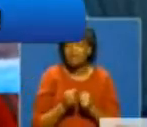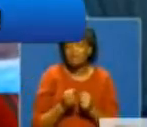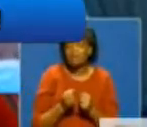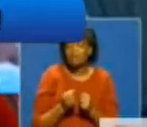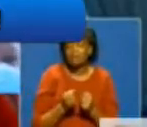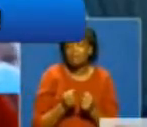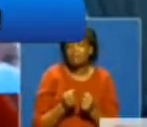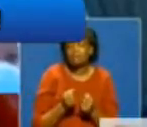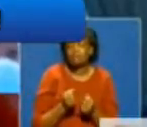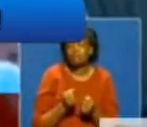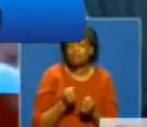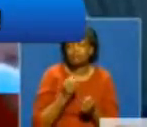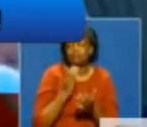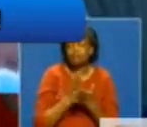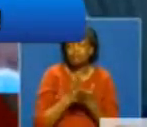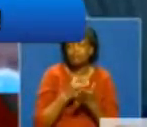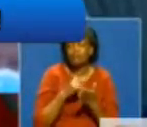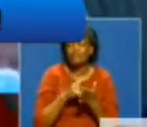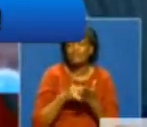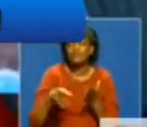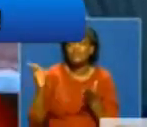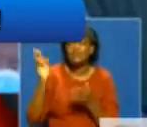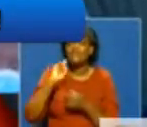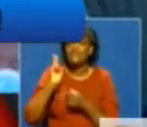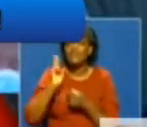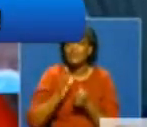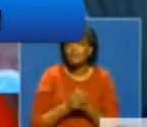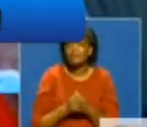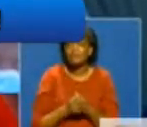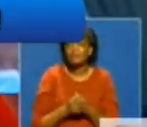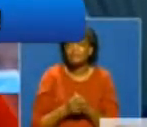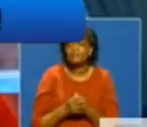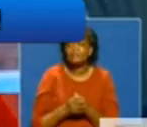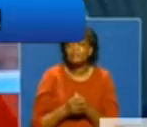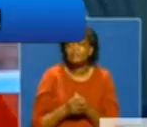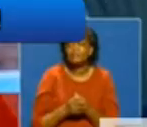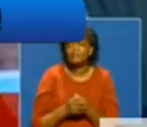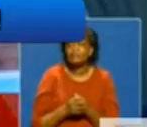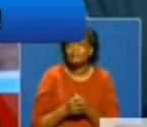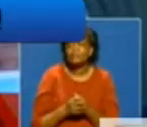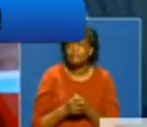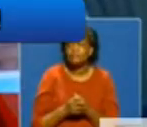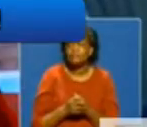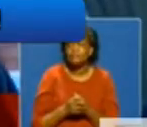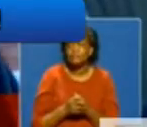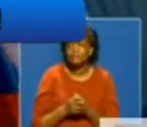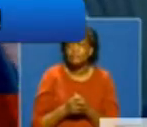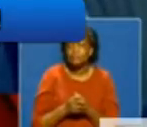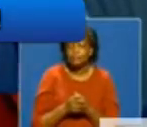referendum. That is our submission. My Lord, just one word in terms of verification.